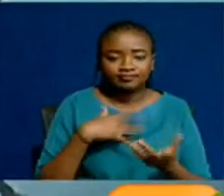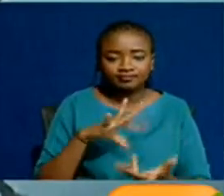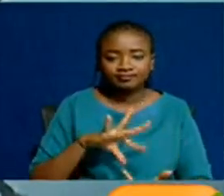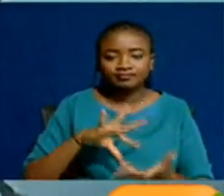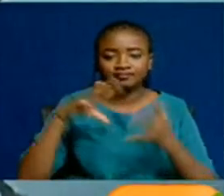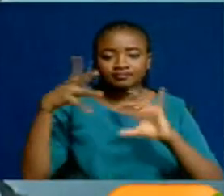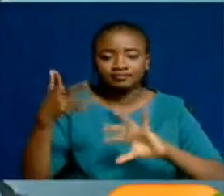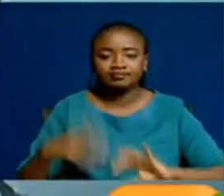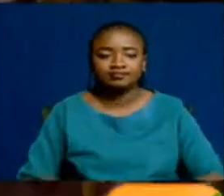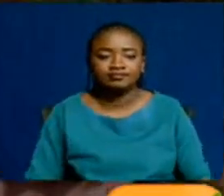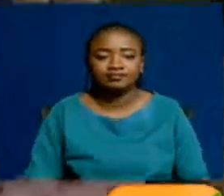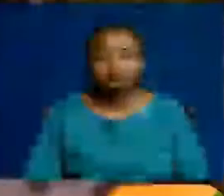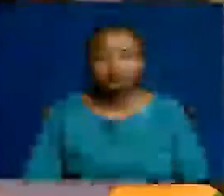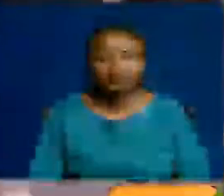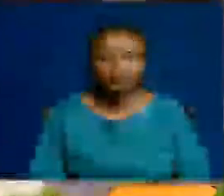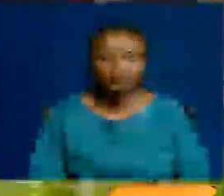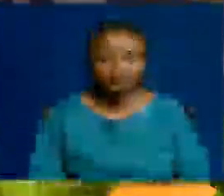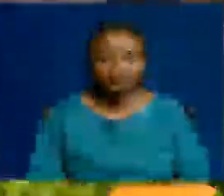listen.